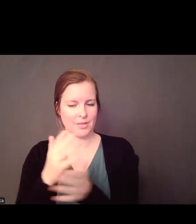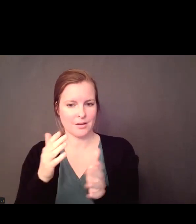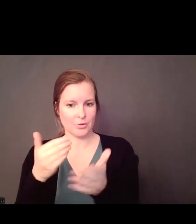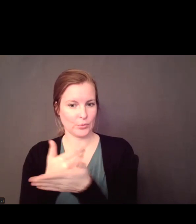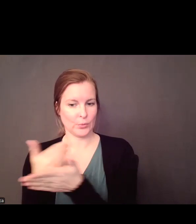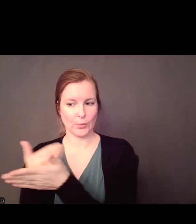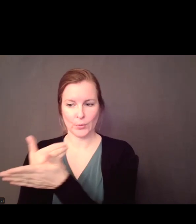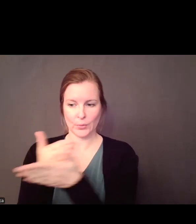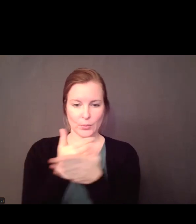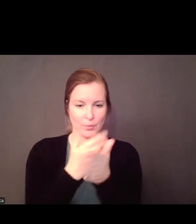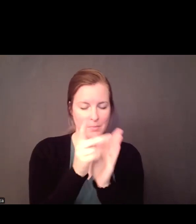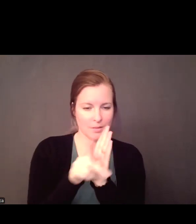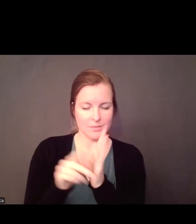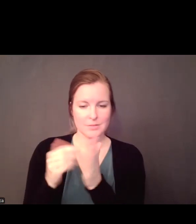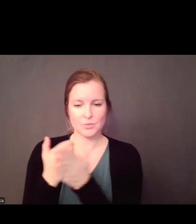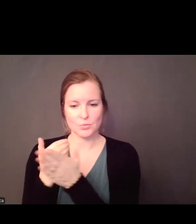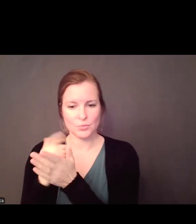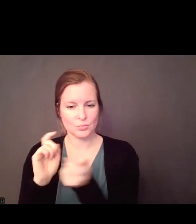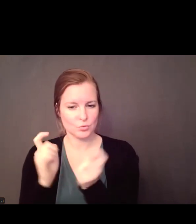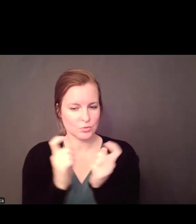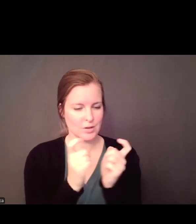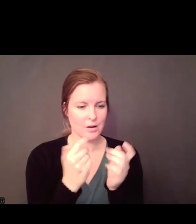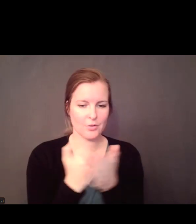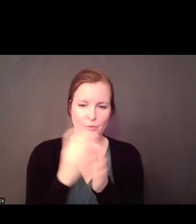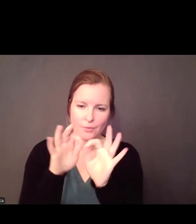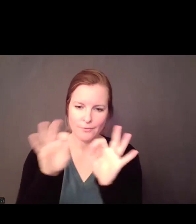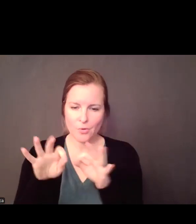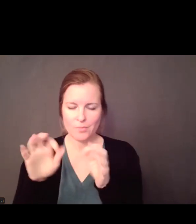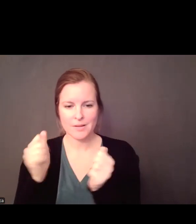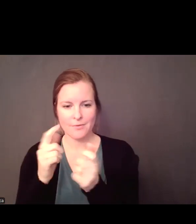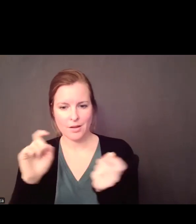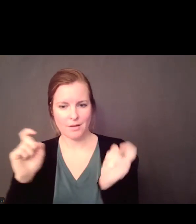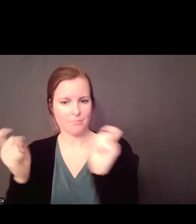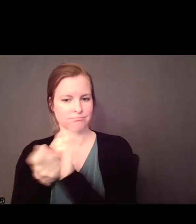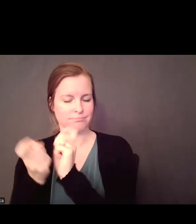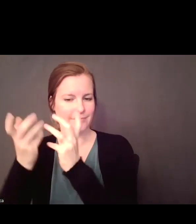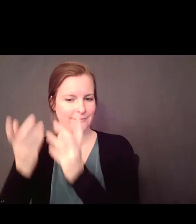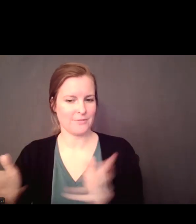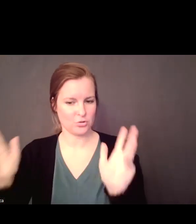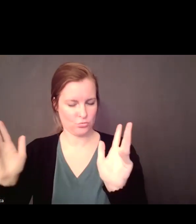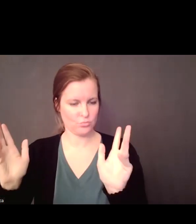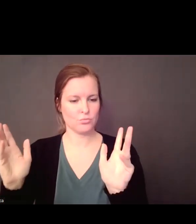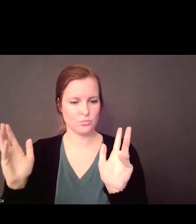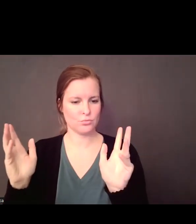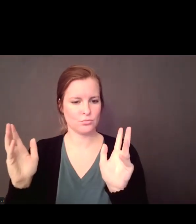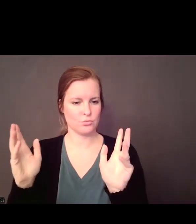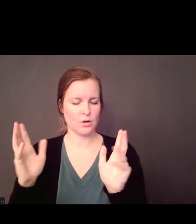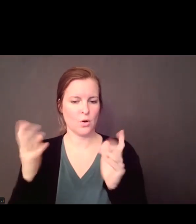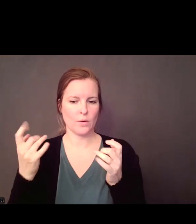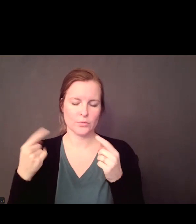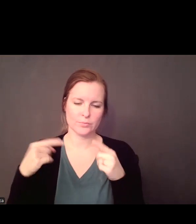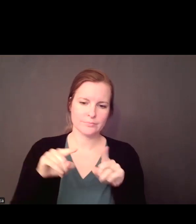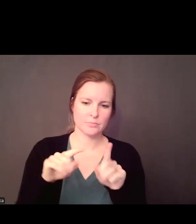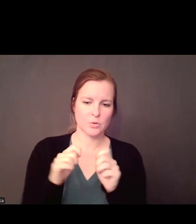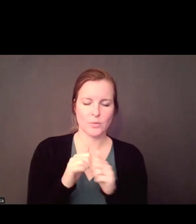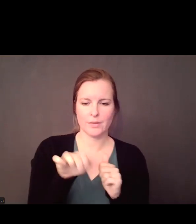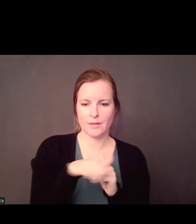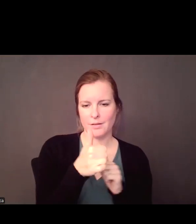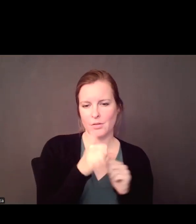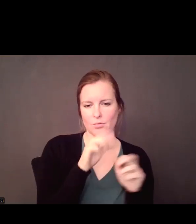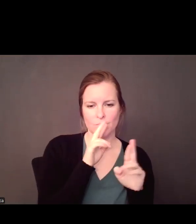changes, to utilize the new forms, which align again with the other ESO reports, such as the supported